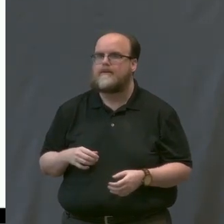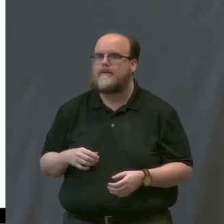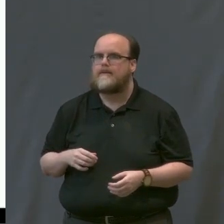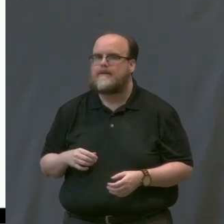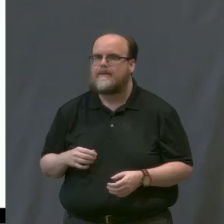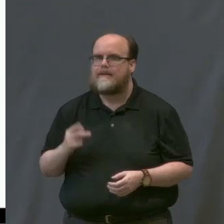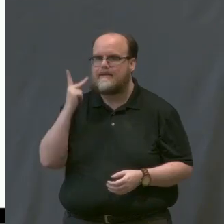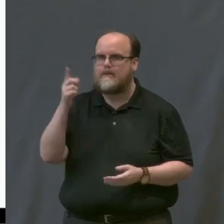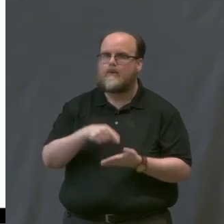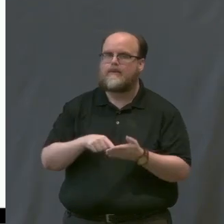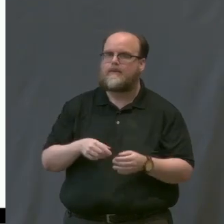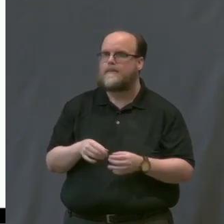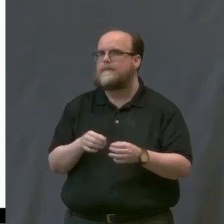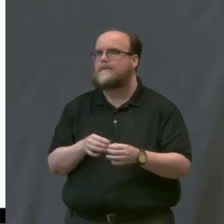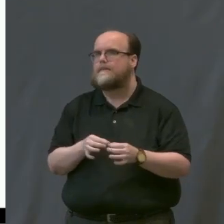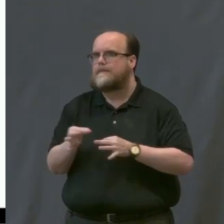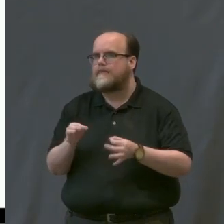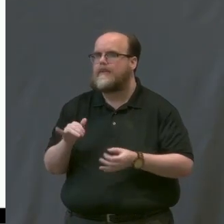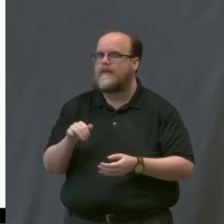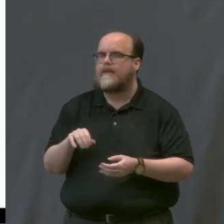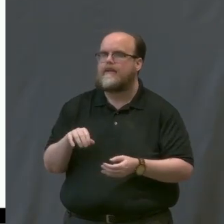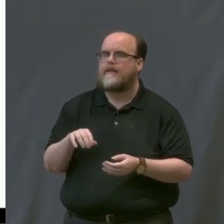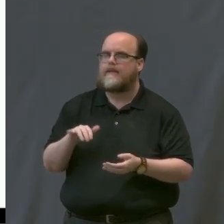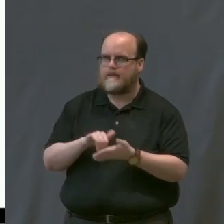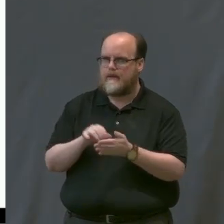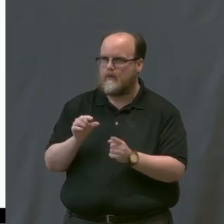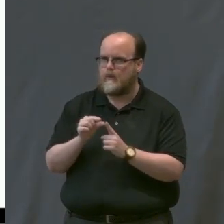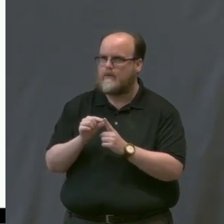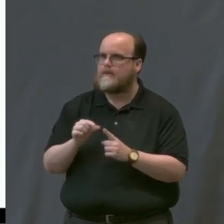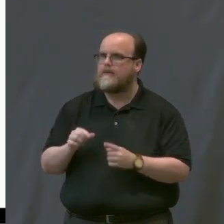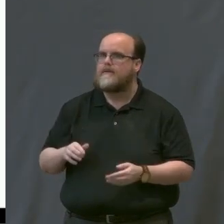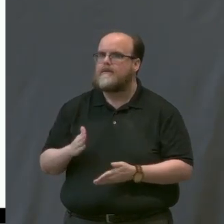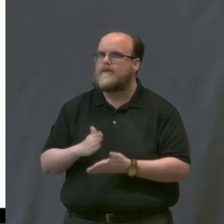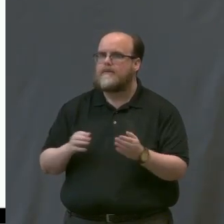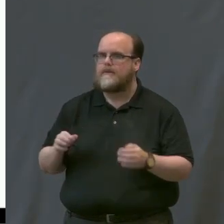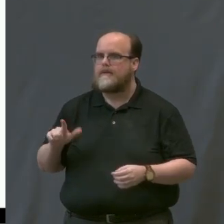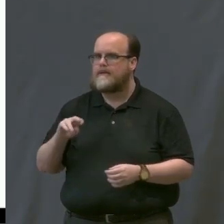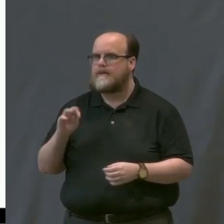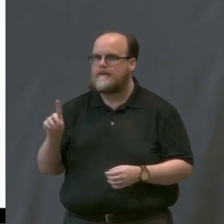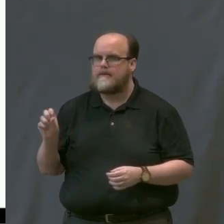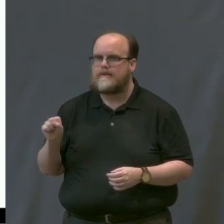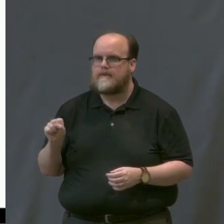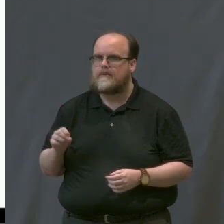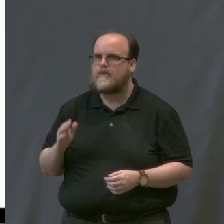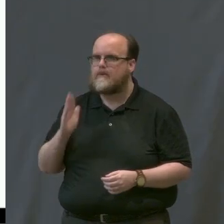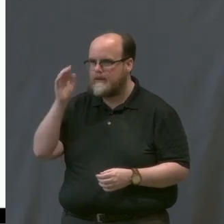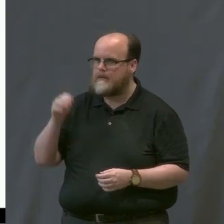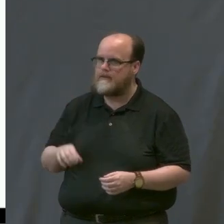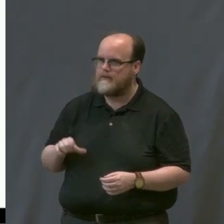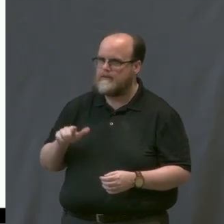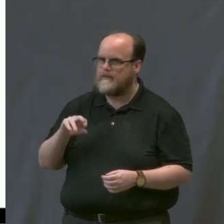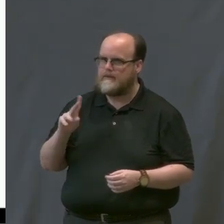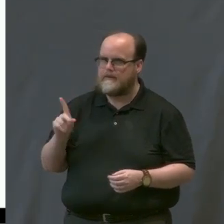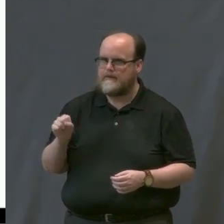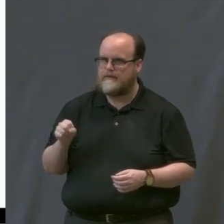and look at the actual definitions and usage of this word. Now, some of these links you're going to go to are going to be links giving